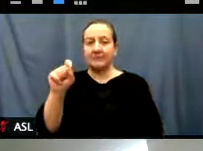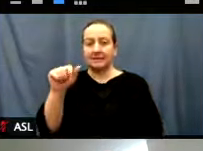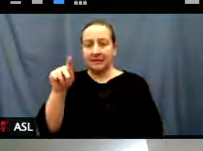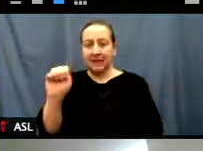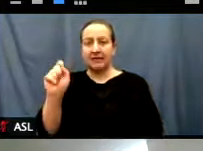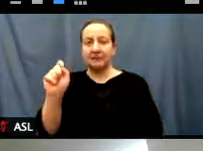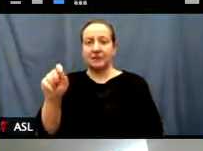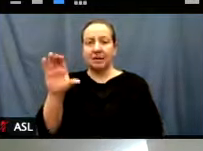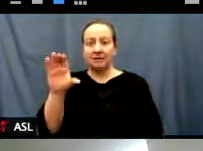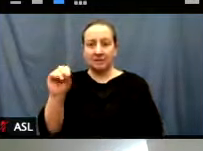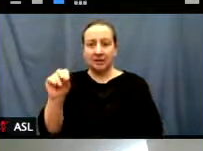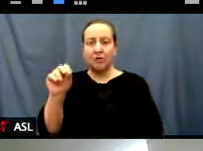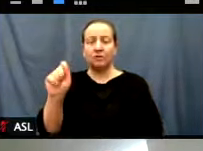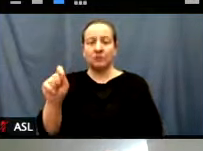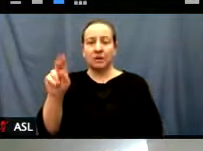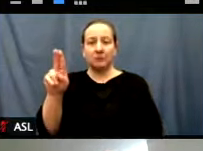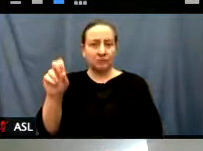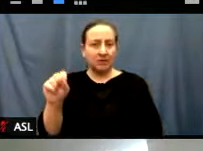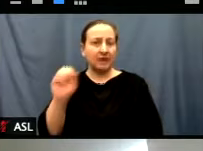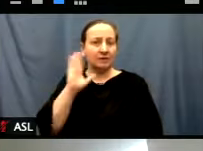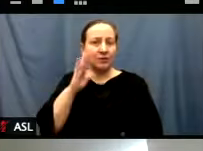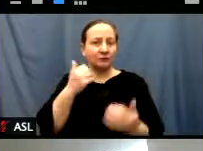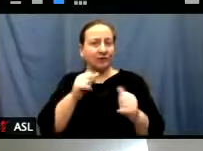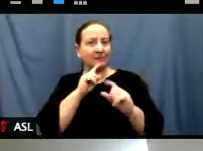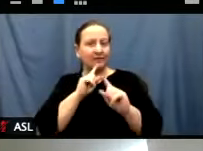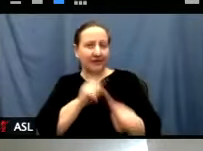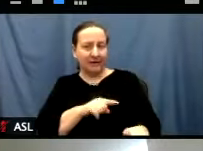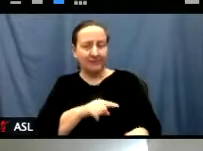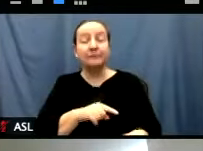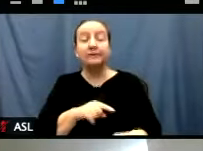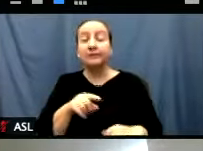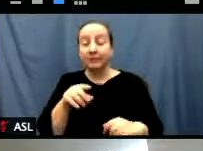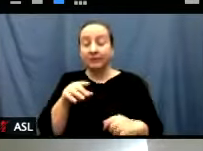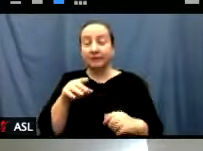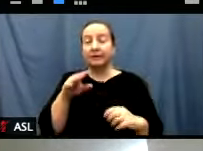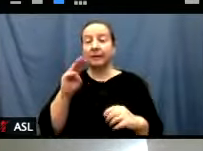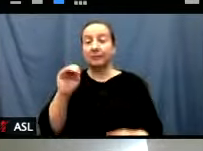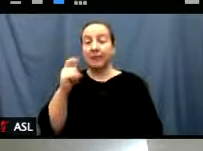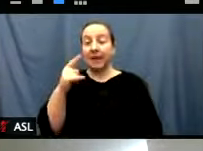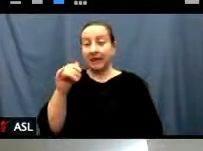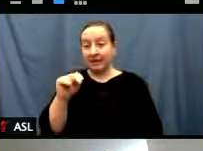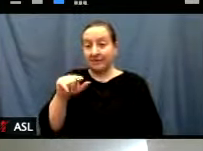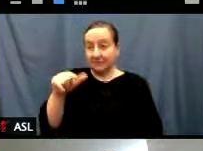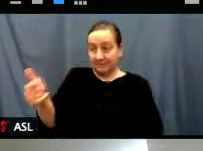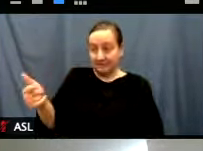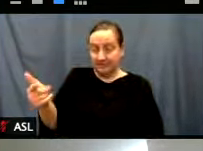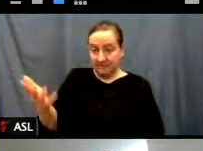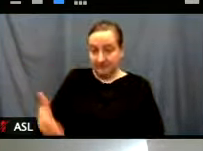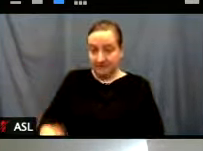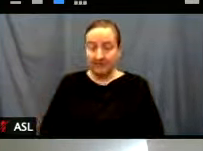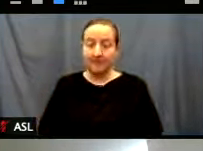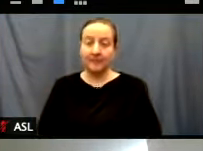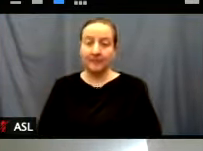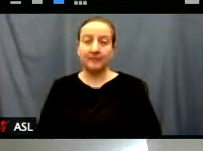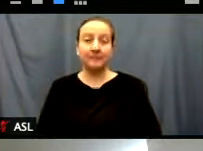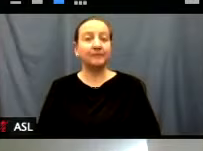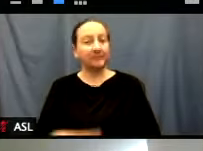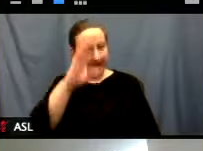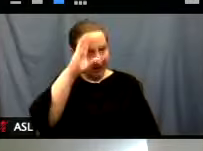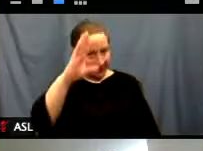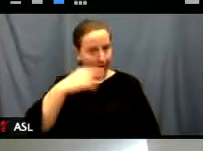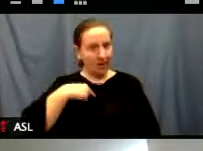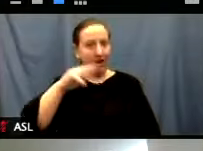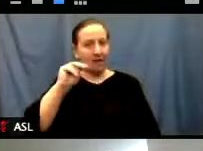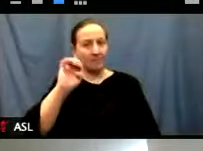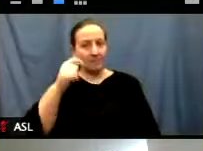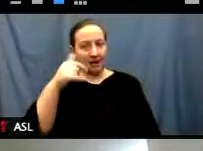media_info@state.co.us, and we will work on getting you some answers. And Megan, I'm going to take it to you, if you can say which outlet that you're with. Hi there, my name is